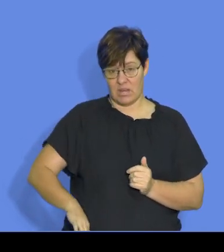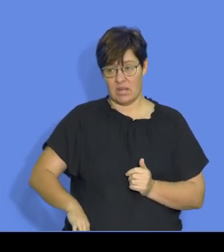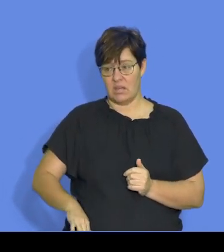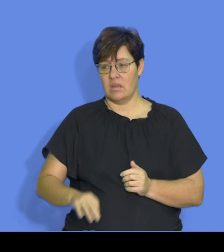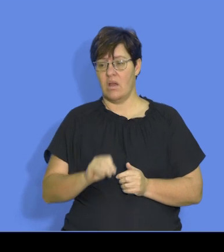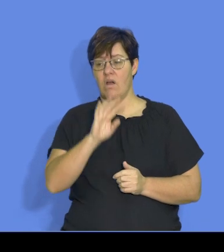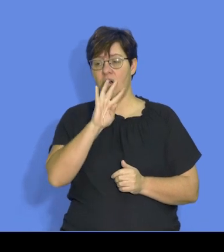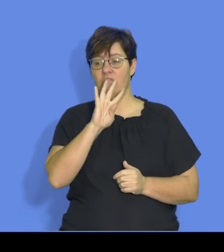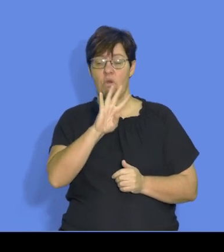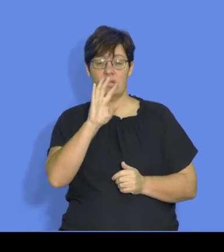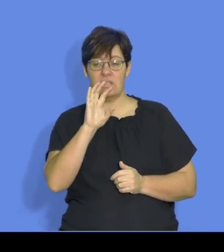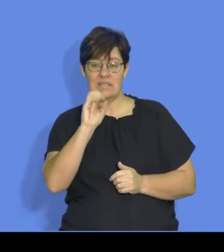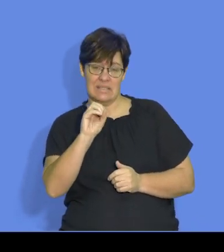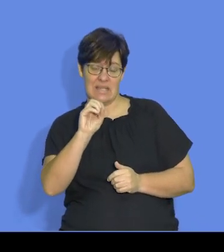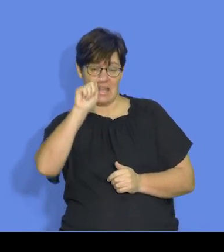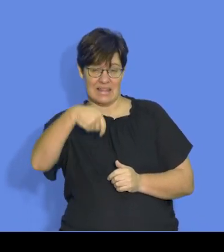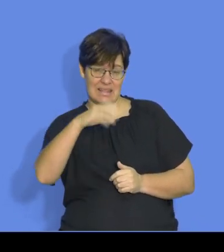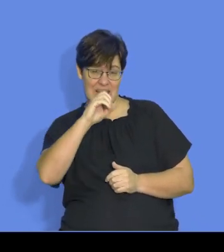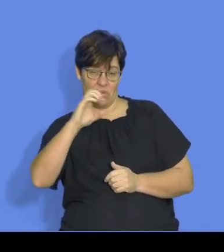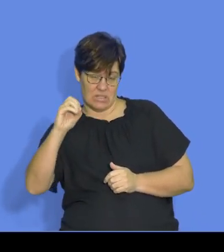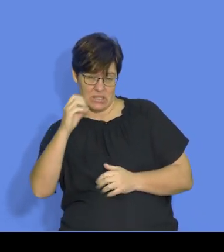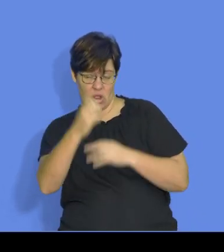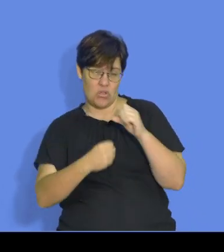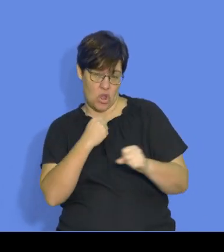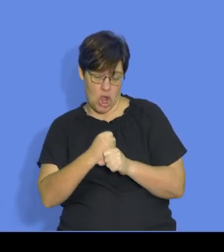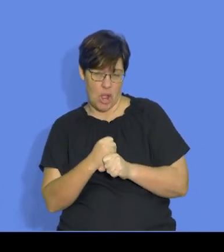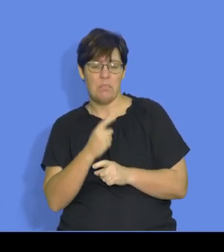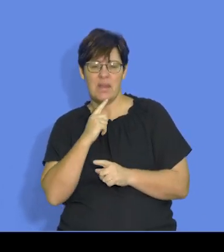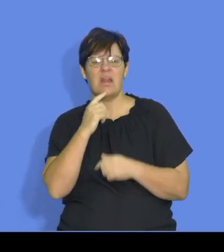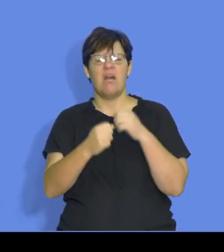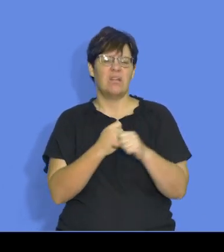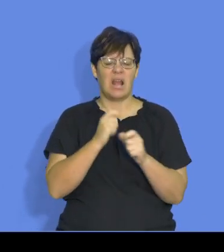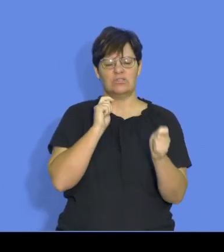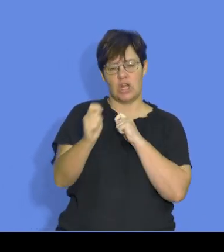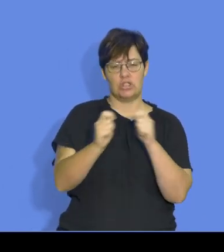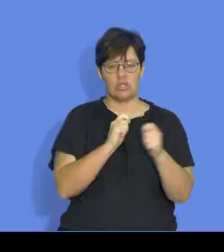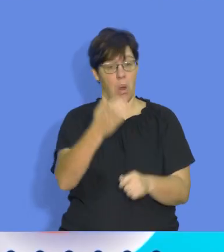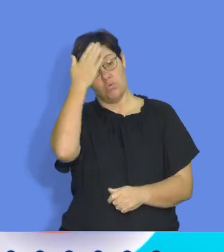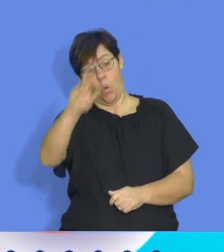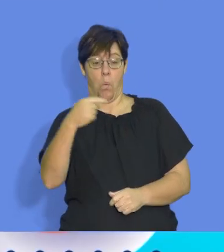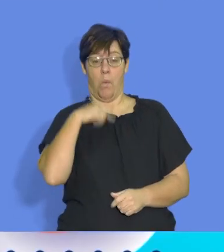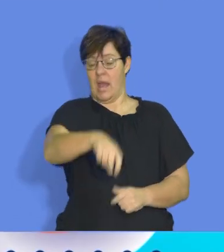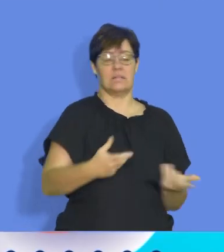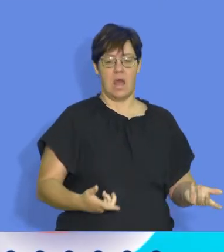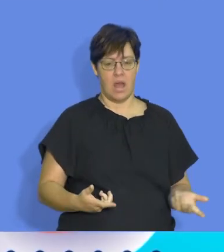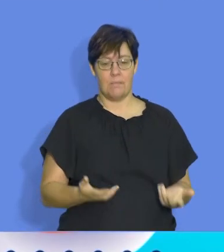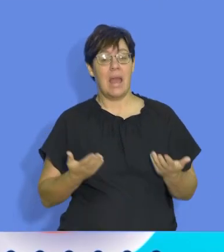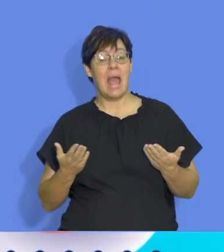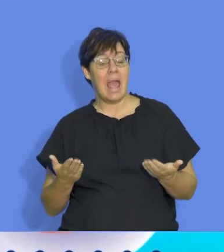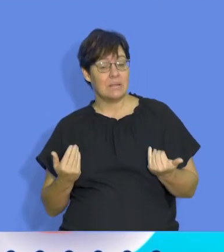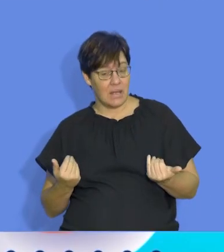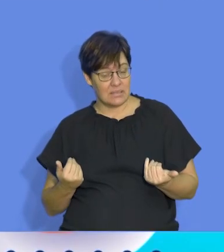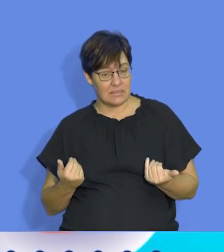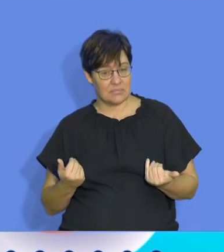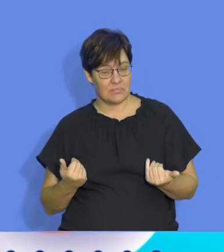40,000 per year, obviously this figure is adjusted from time to time. You're not expected to know that figure. What you're expected to know is